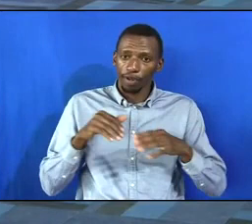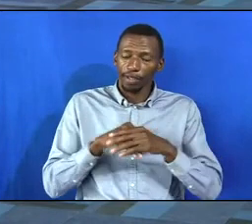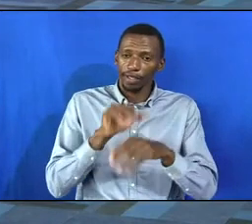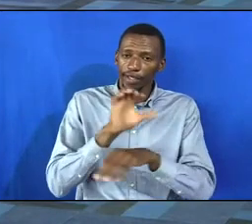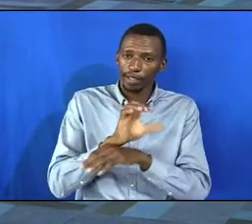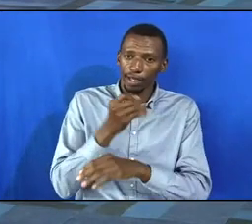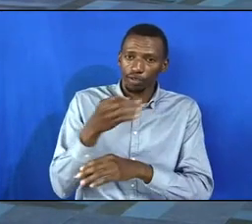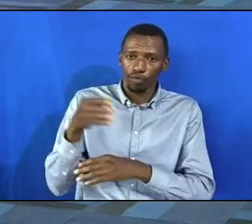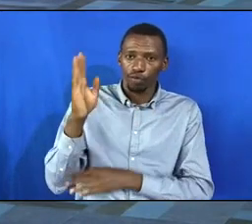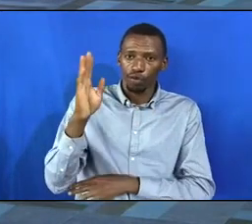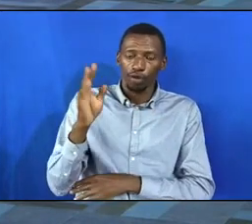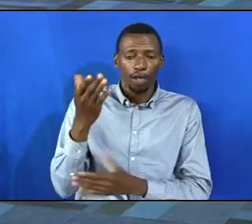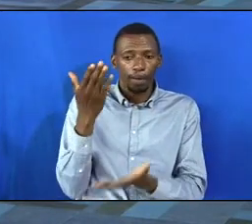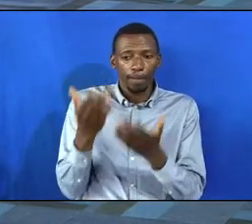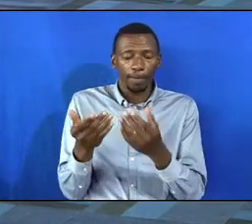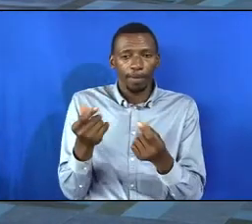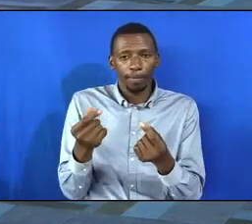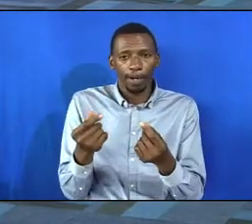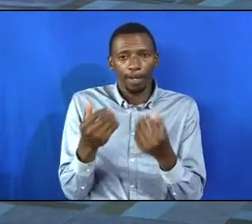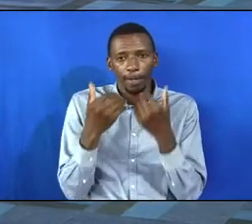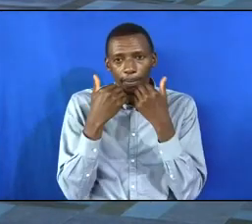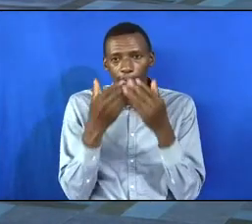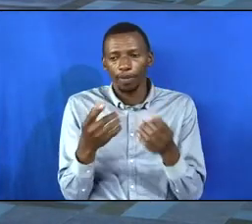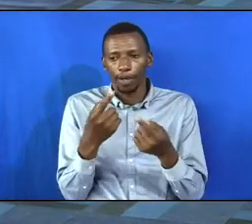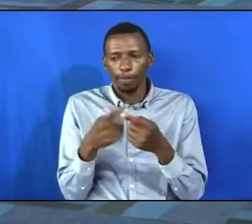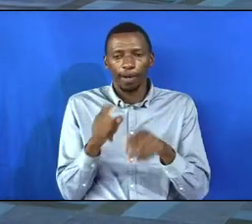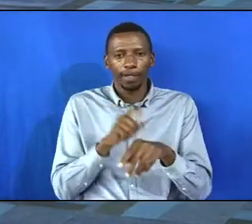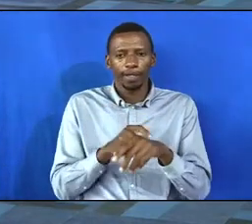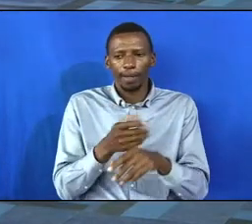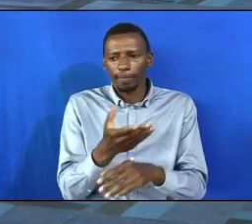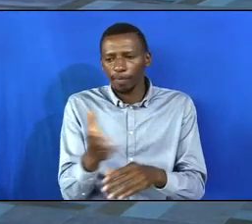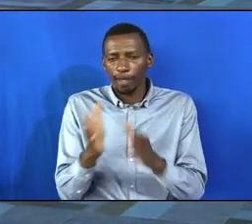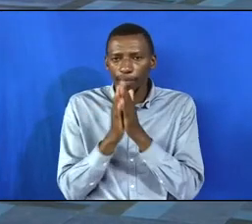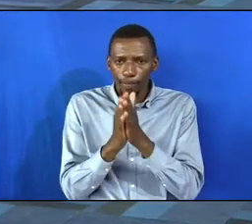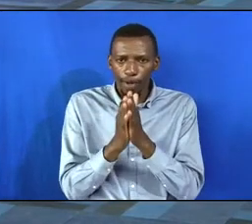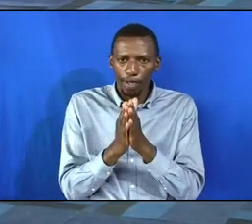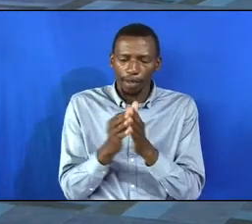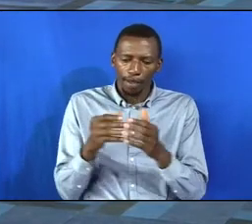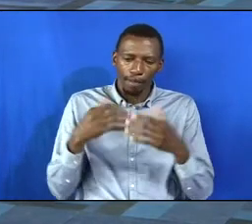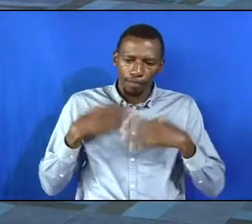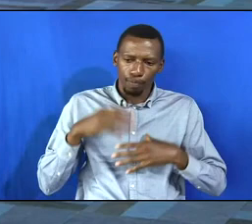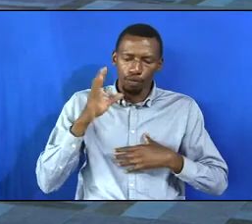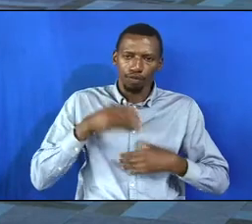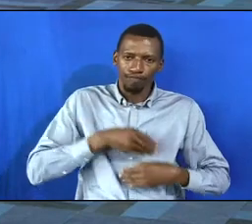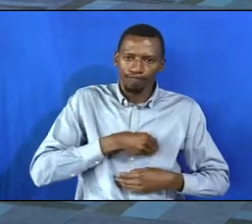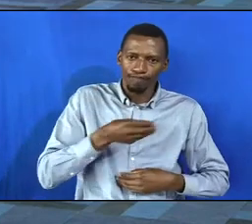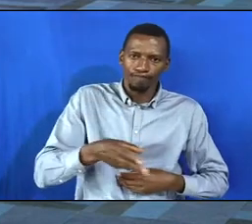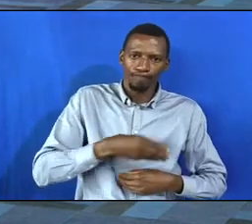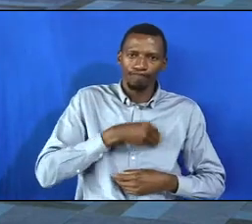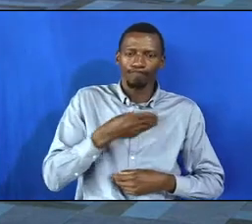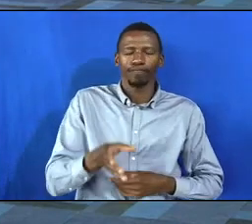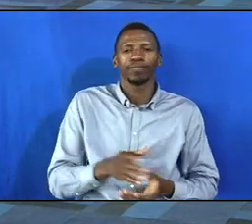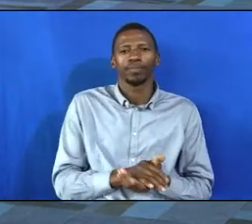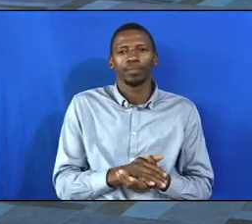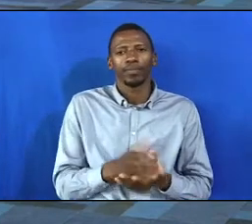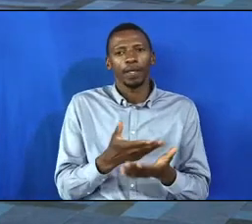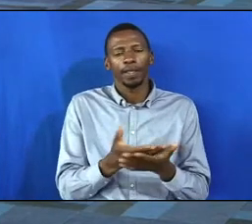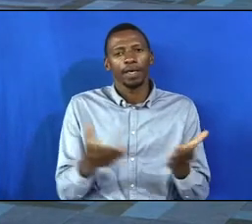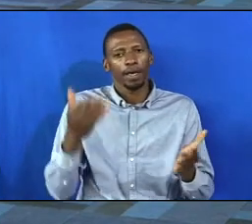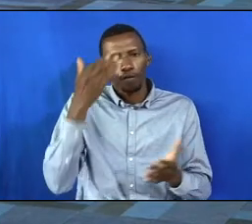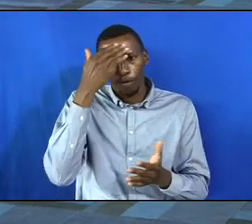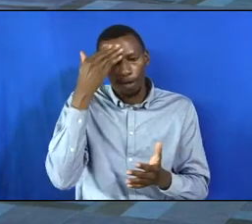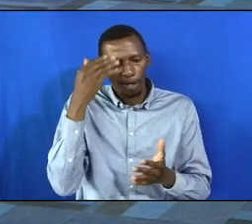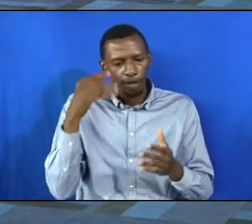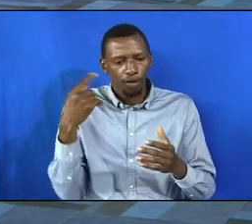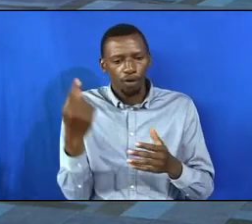money, but when they pray, money will come out of your pockets. So that's what they forgot. They were only counting